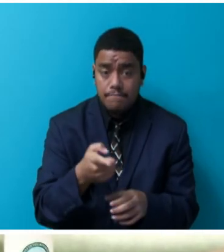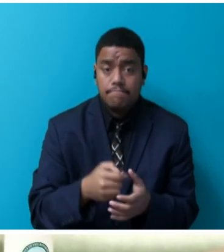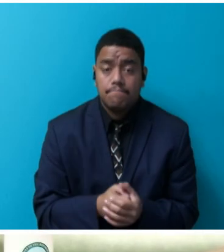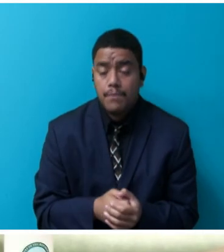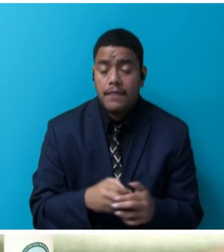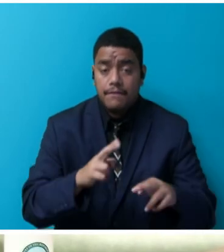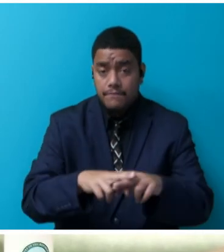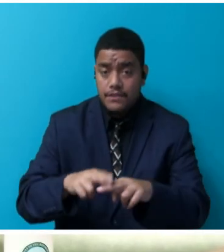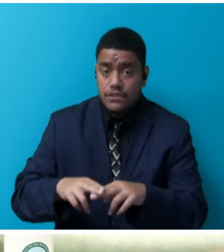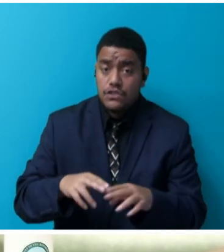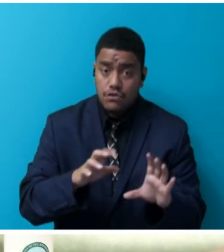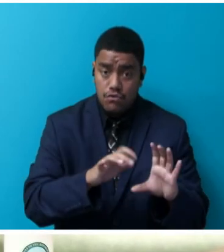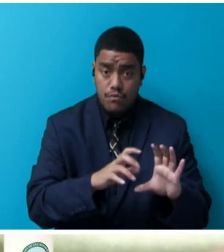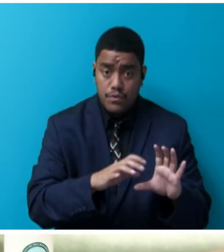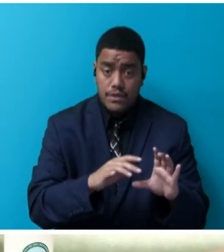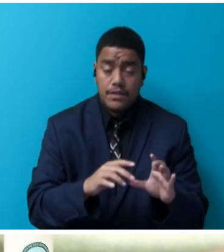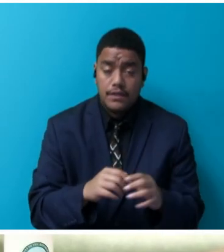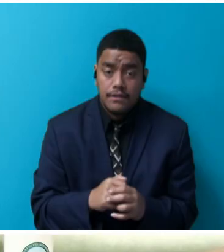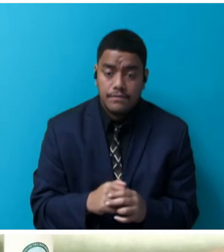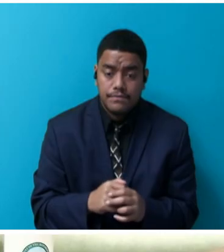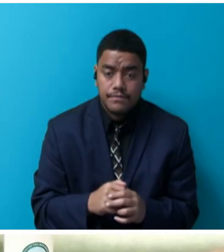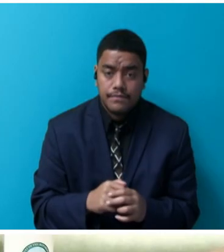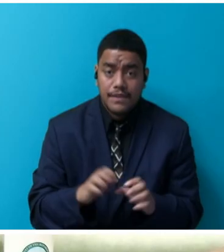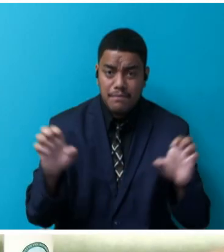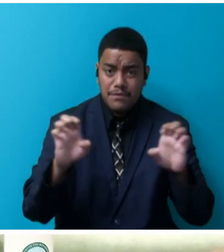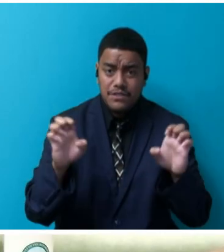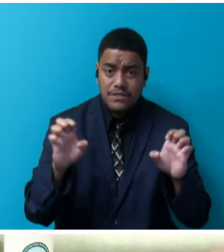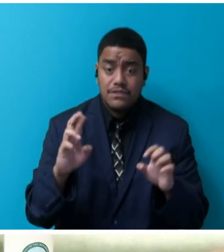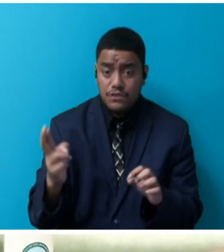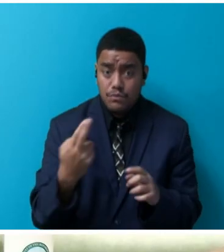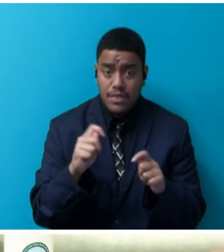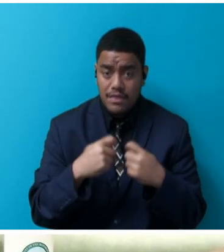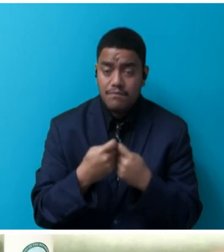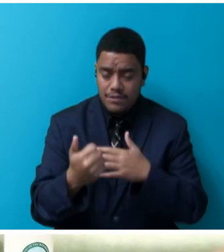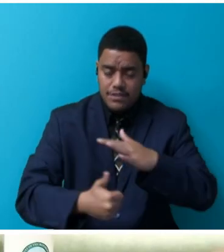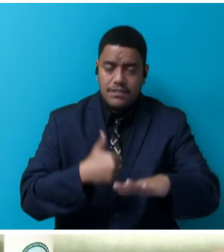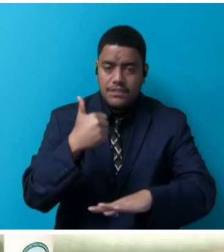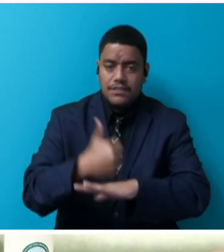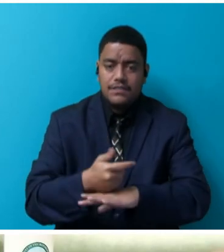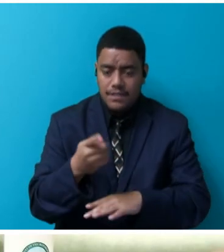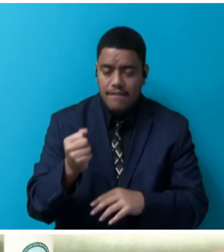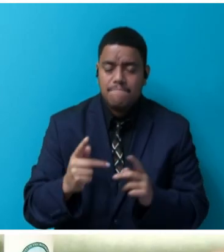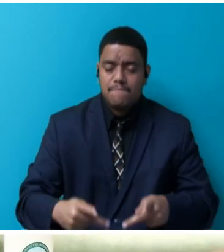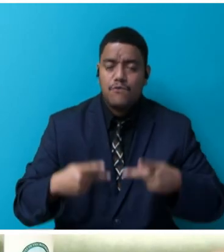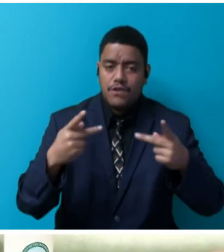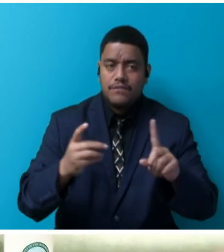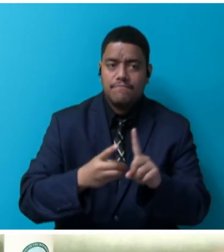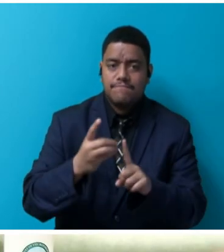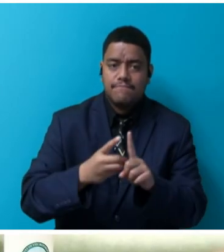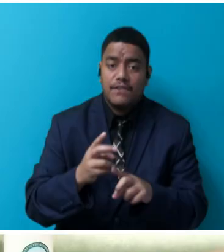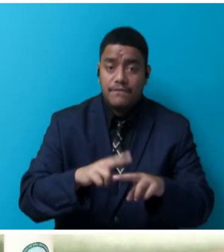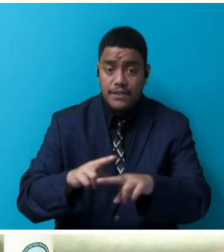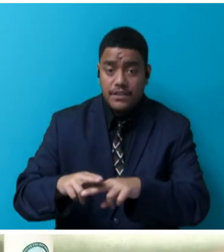Fiji's computer emergency response team has been established and is making significant progress.